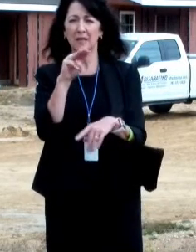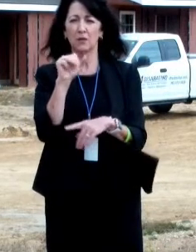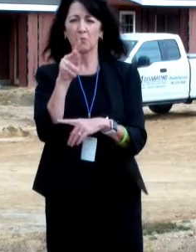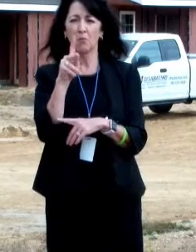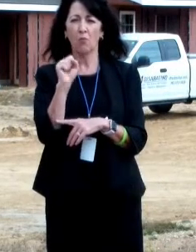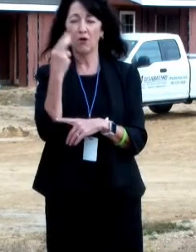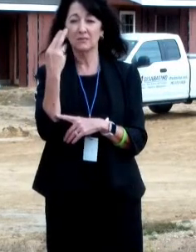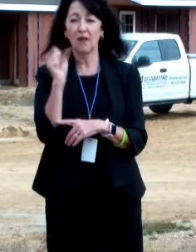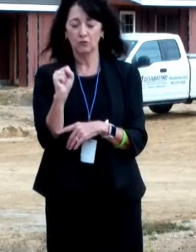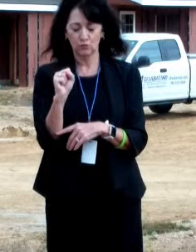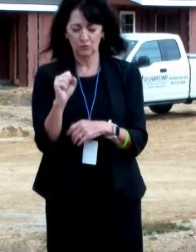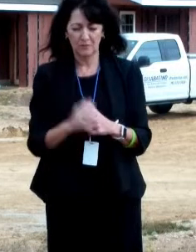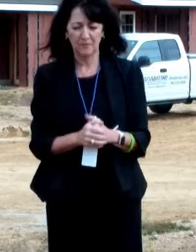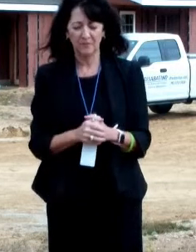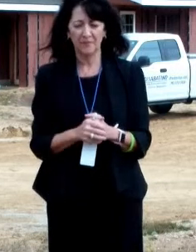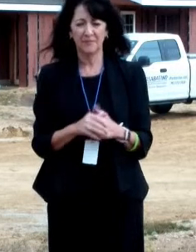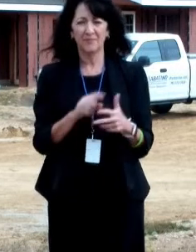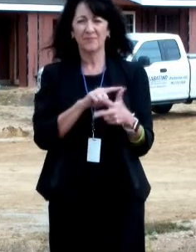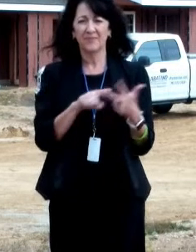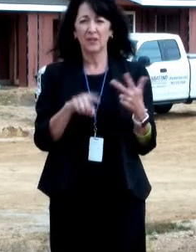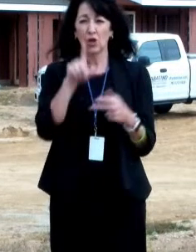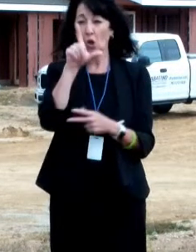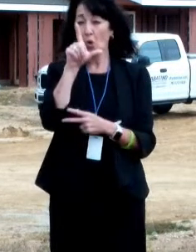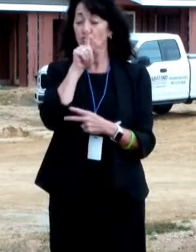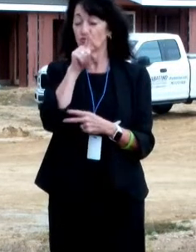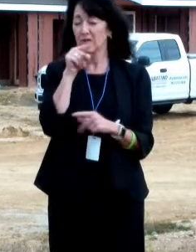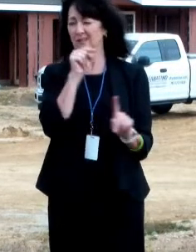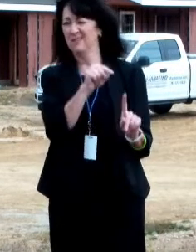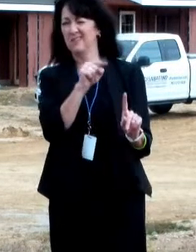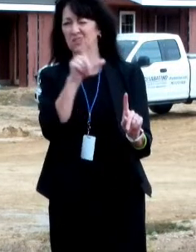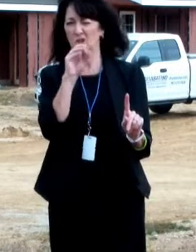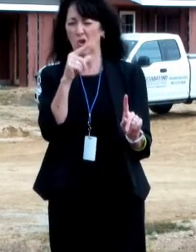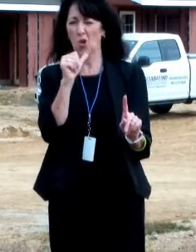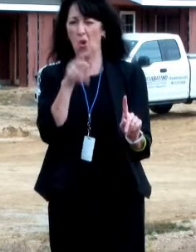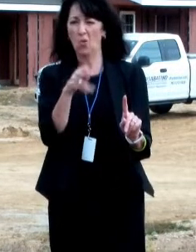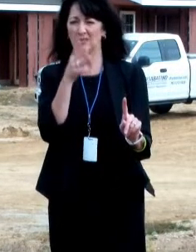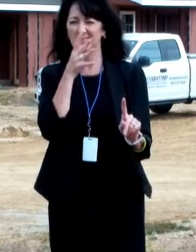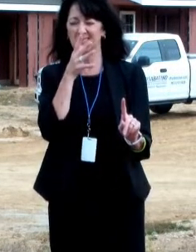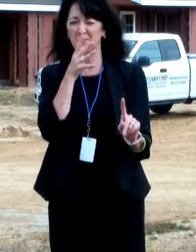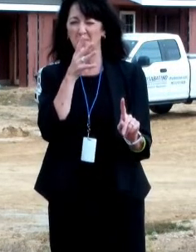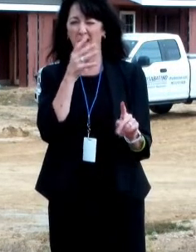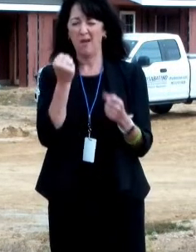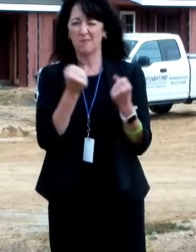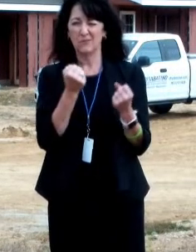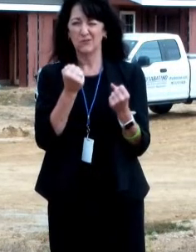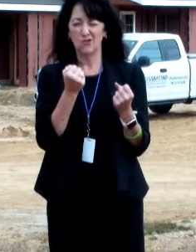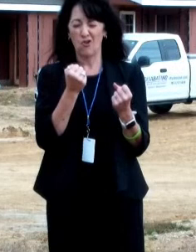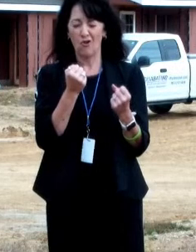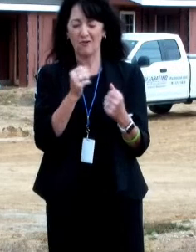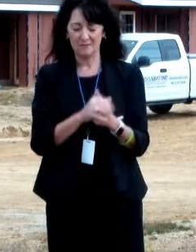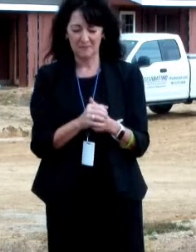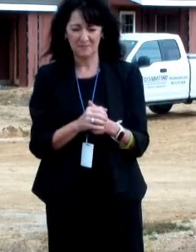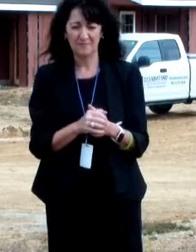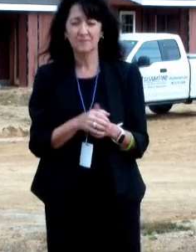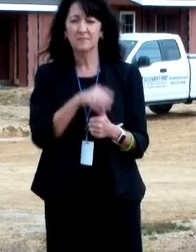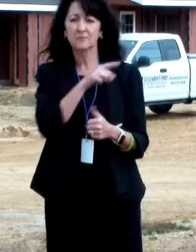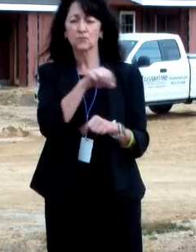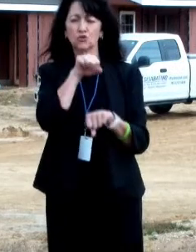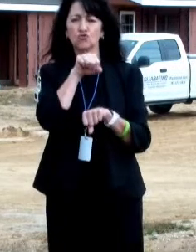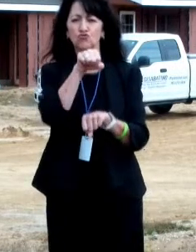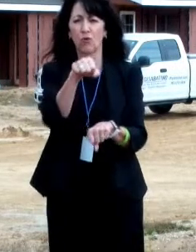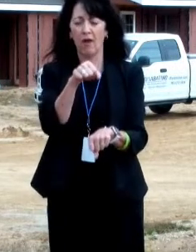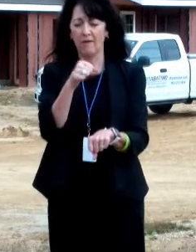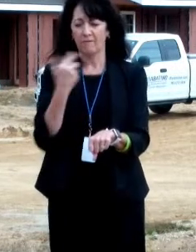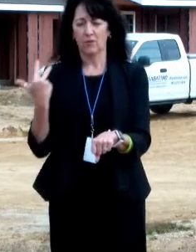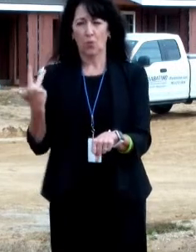car. It was Logan's mother's car. I call her my mother, Mom Tony. And she was taking us home. This was pretty